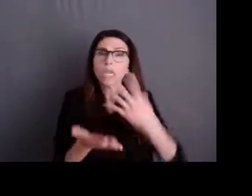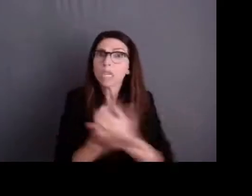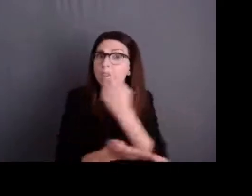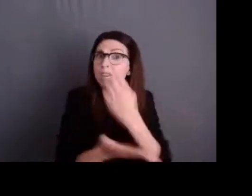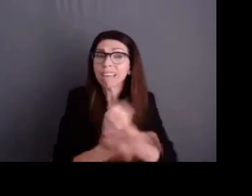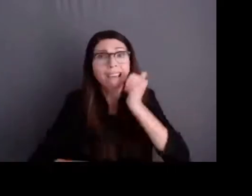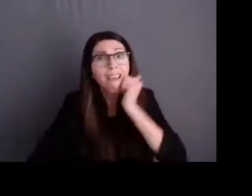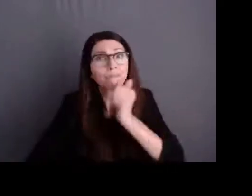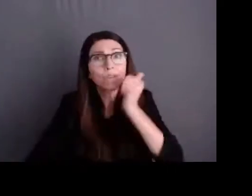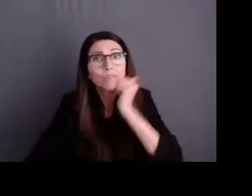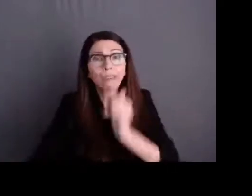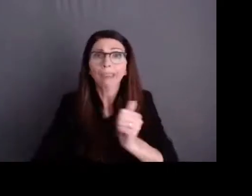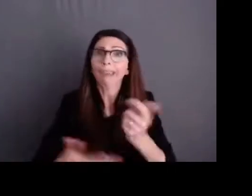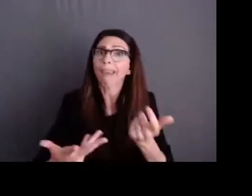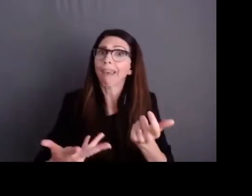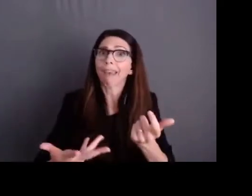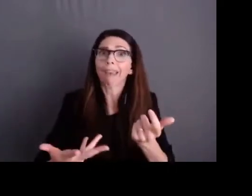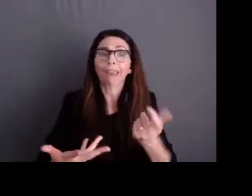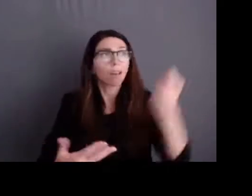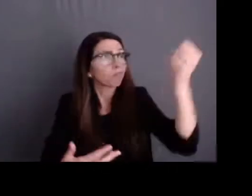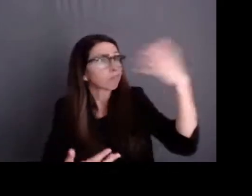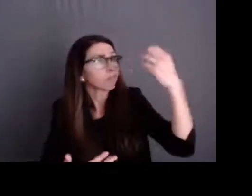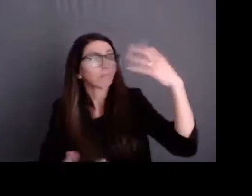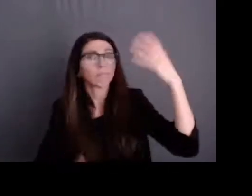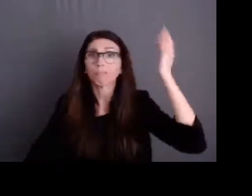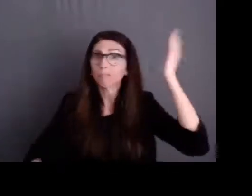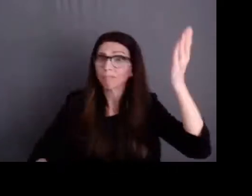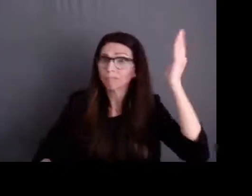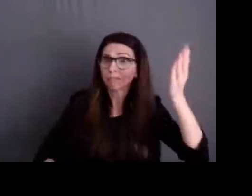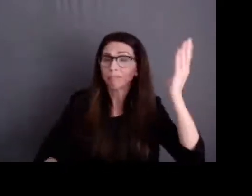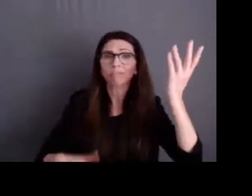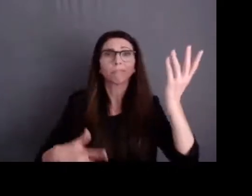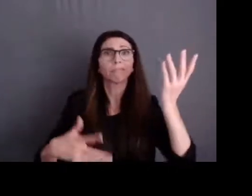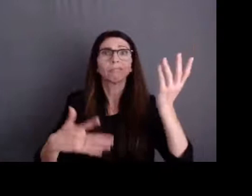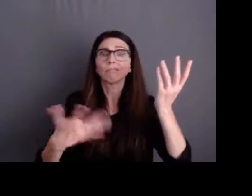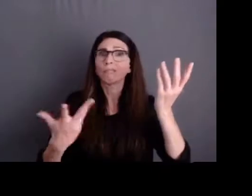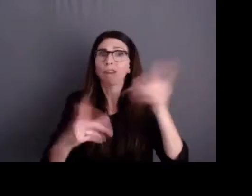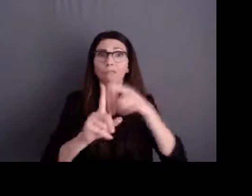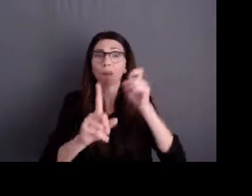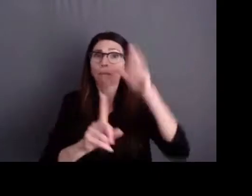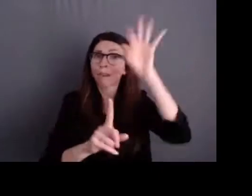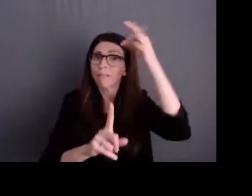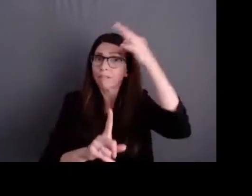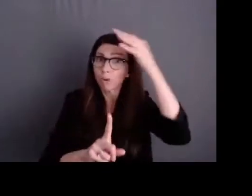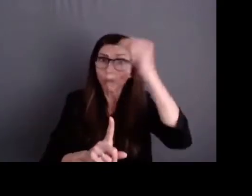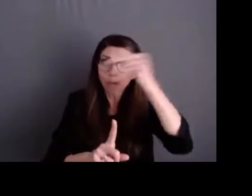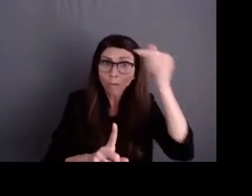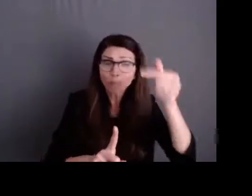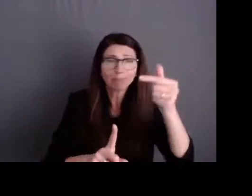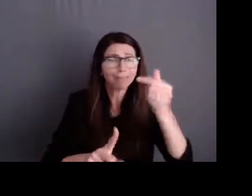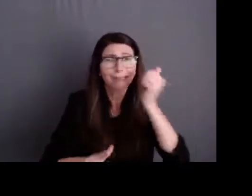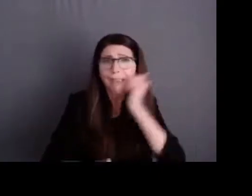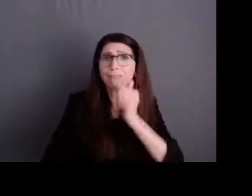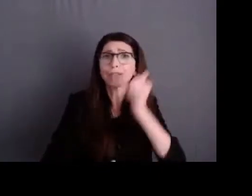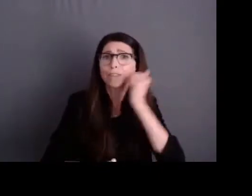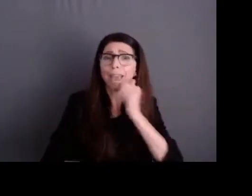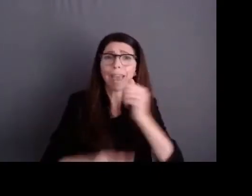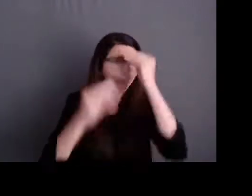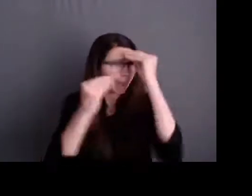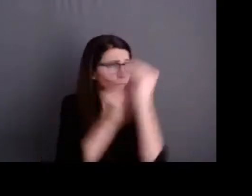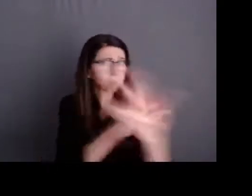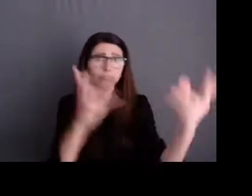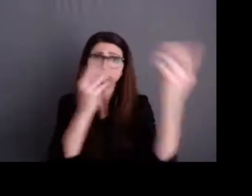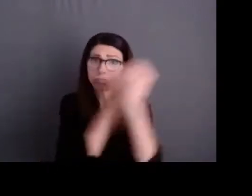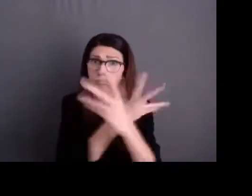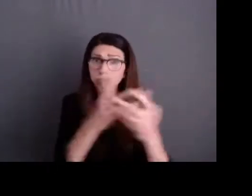reports federally, provincially, municipally, almost in real time. And now I think